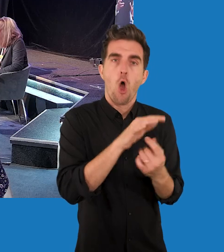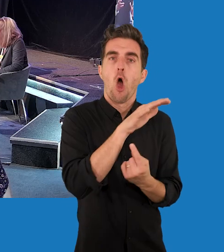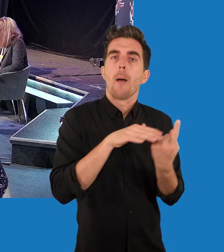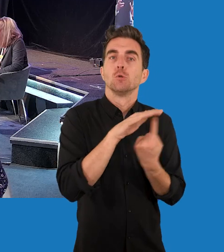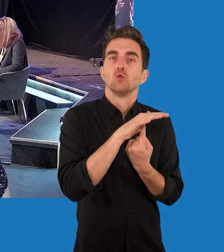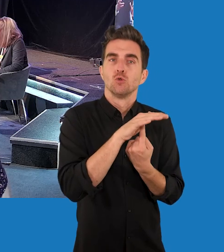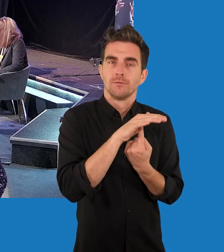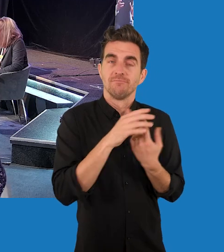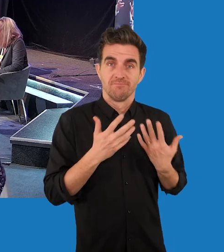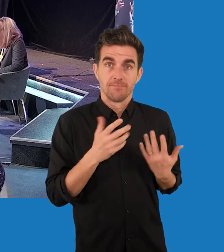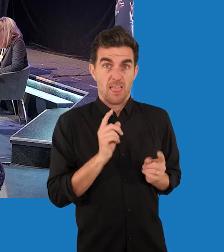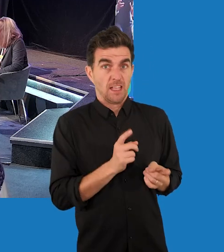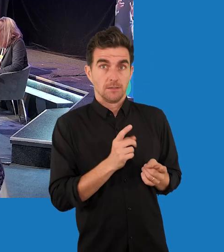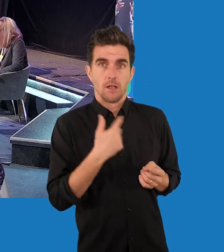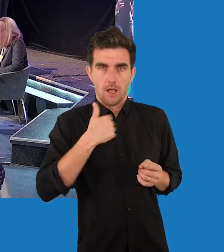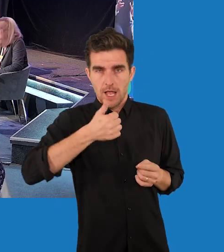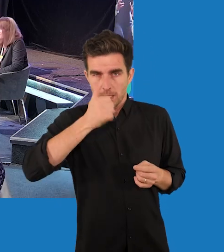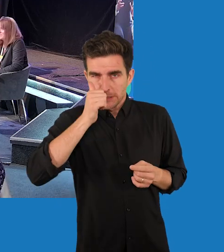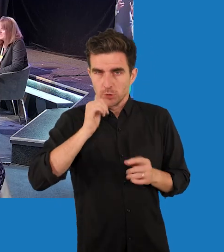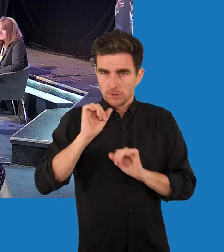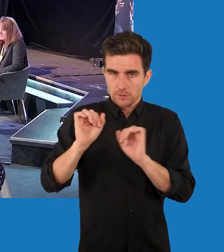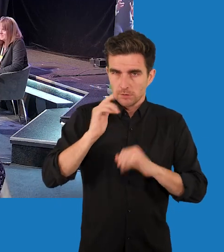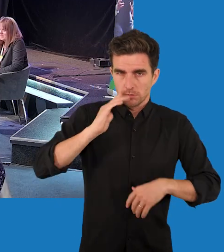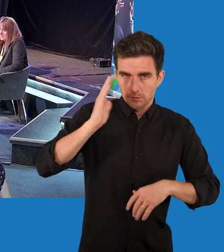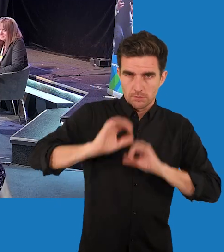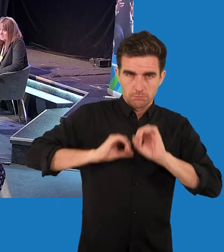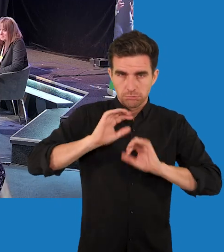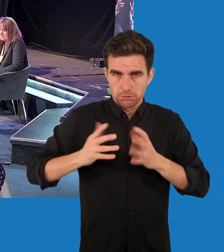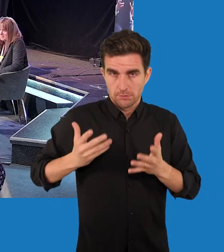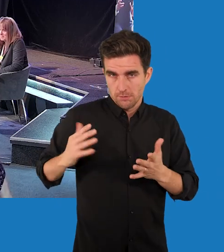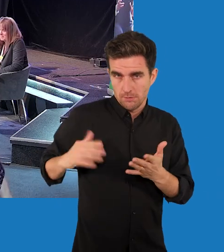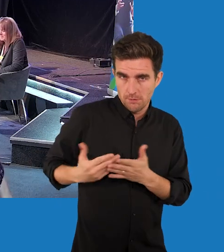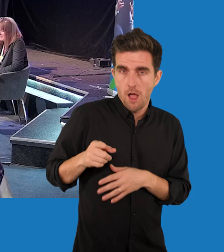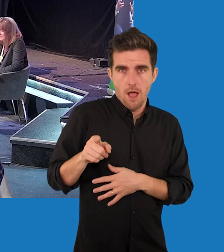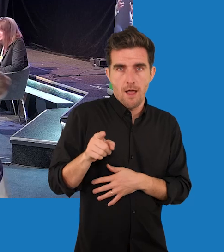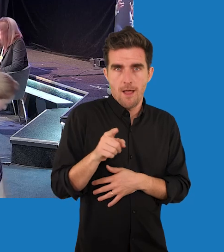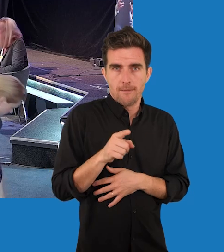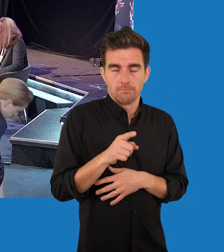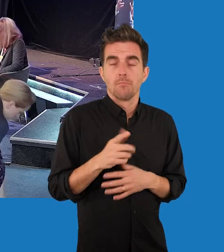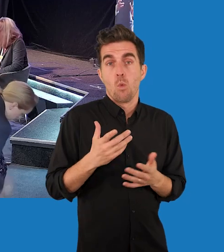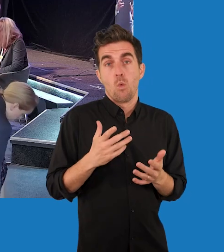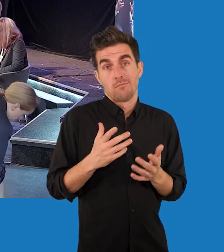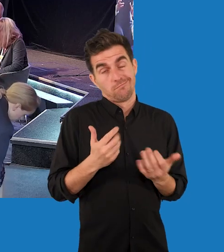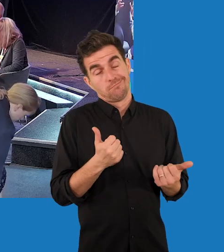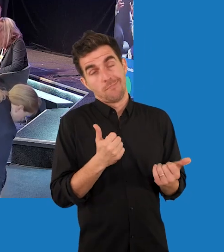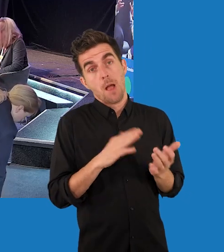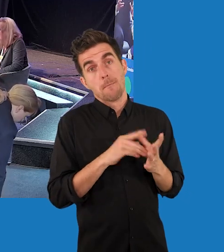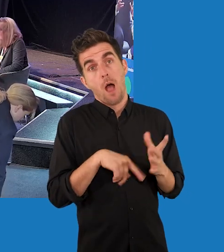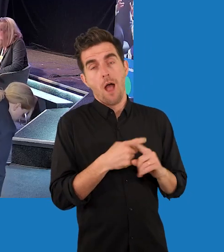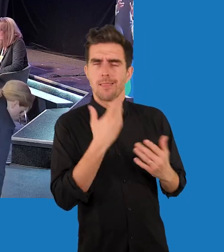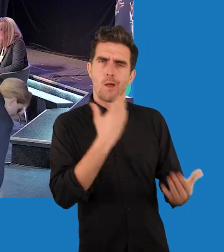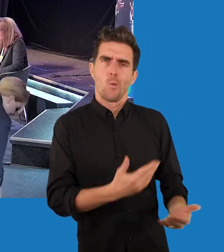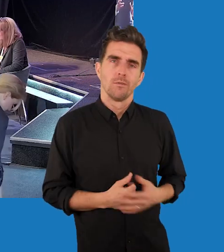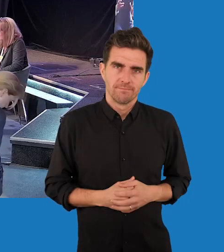to the communities based on some of the experiences of our presenters earlier. Mark, thank you very